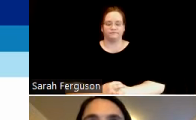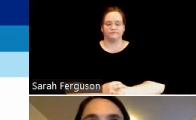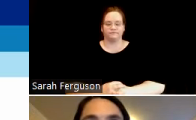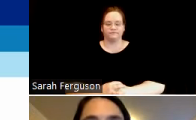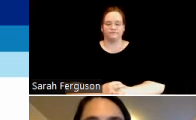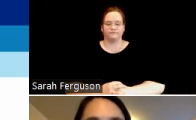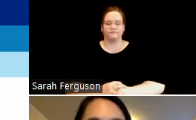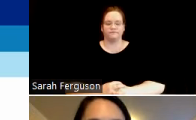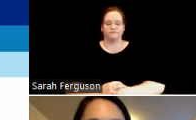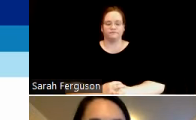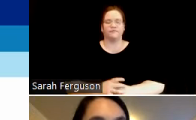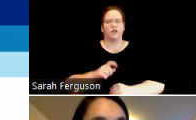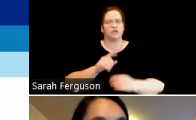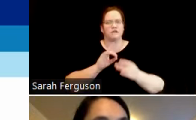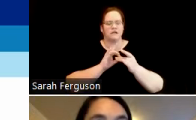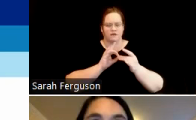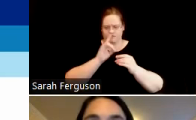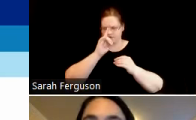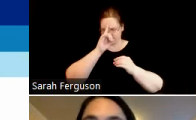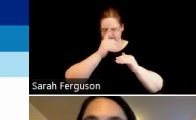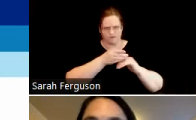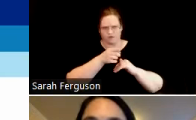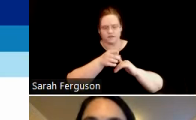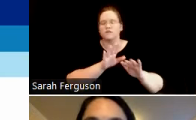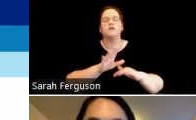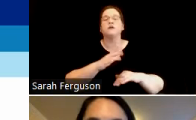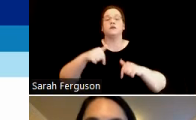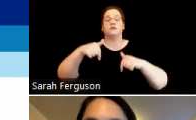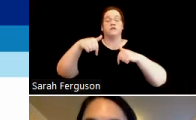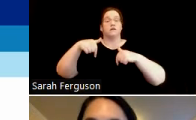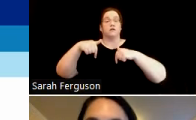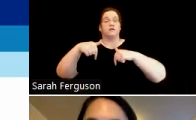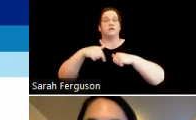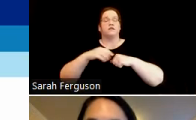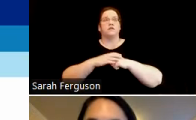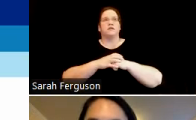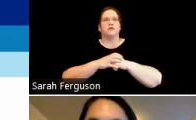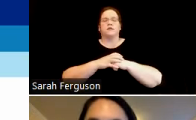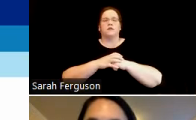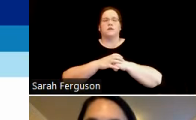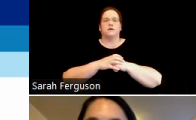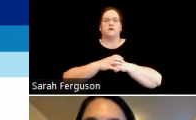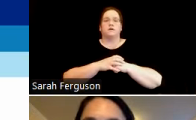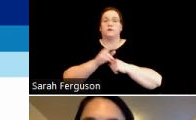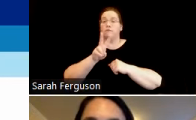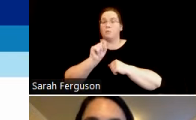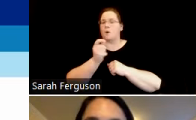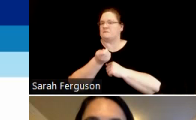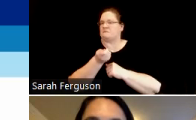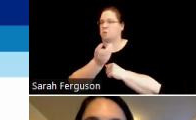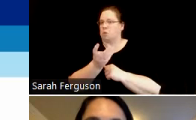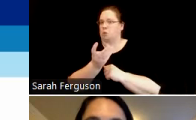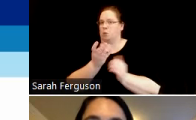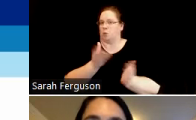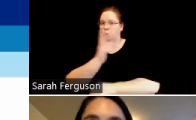I should probably comment, actually, I was thinking it came after this. We've had very few hospitalizations here in Vermont, and Dr. Bell